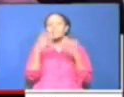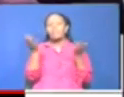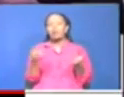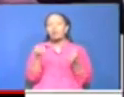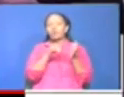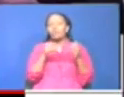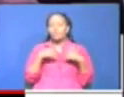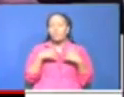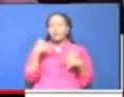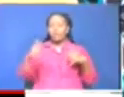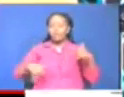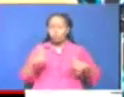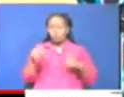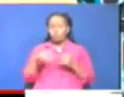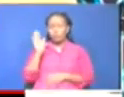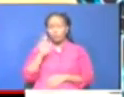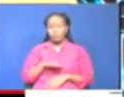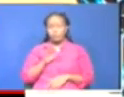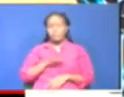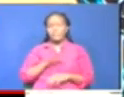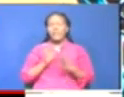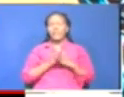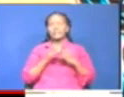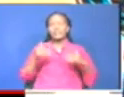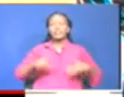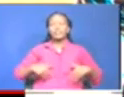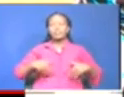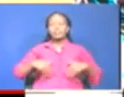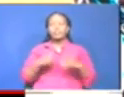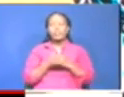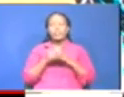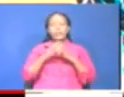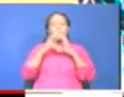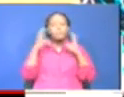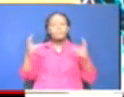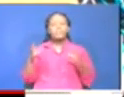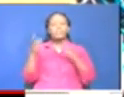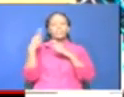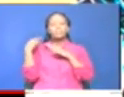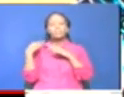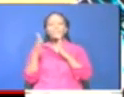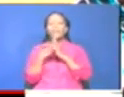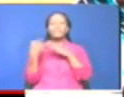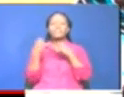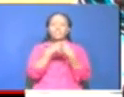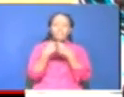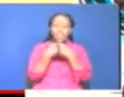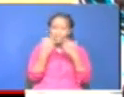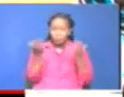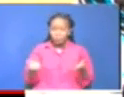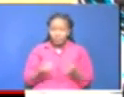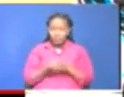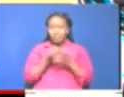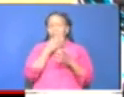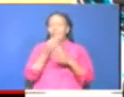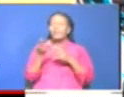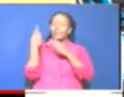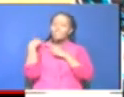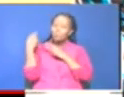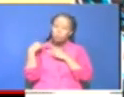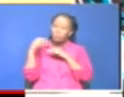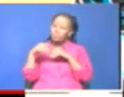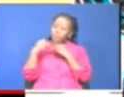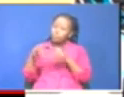enjoyed by women and the youth. Responsibility kubwa sana, ama changamoto ni ya kwamba, baba kazi yake ni ya kuprovide katika